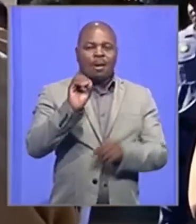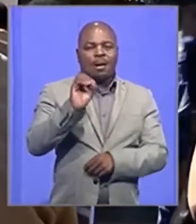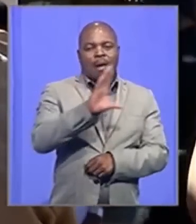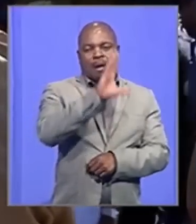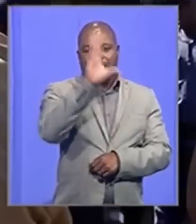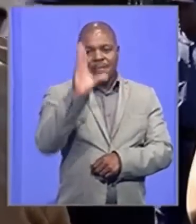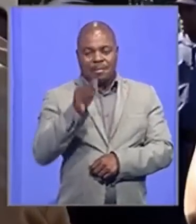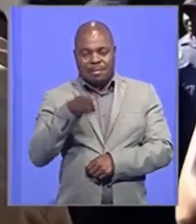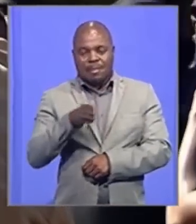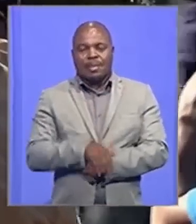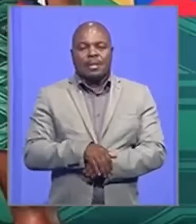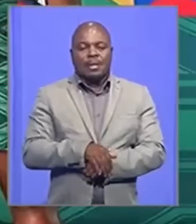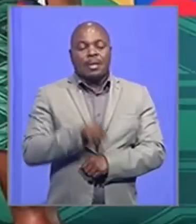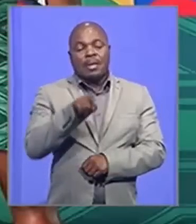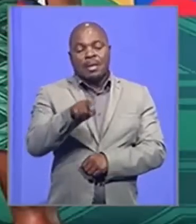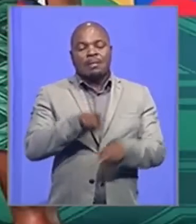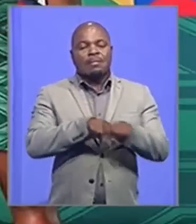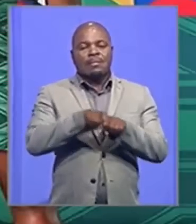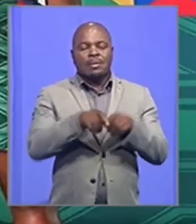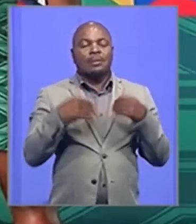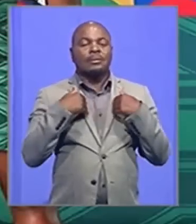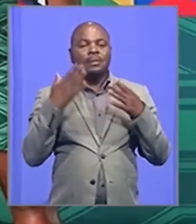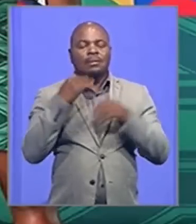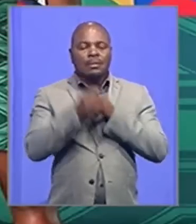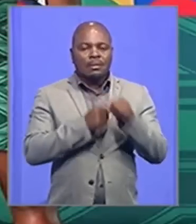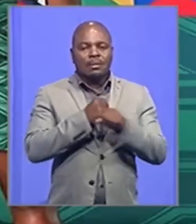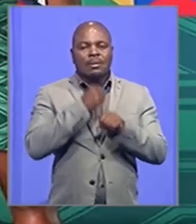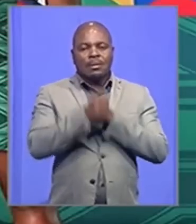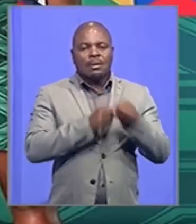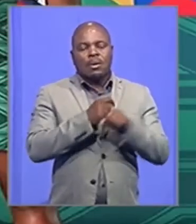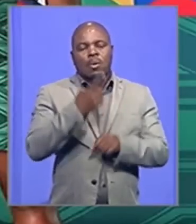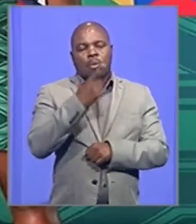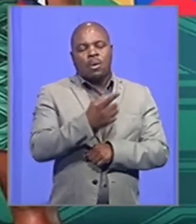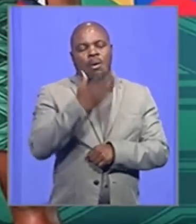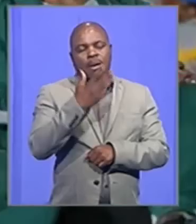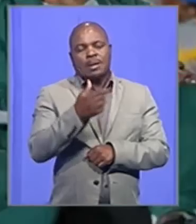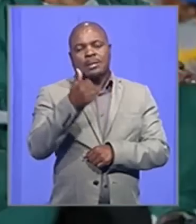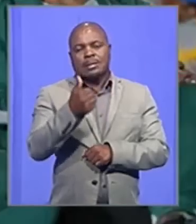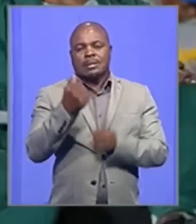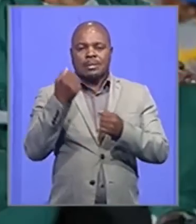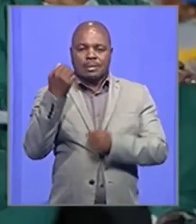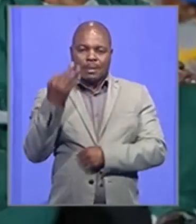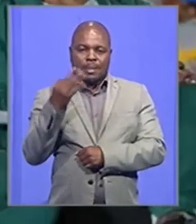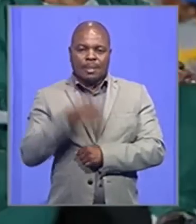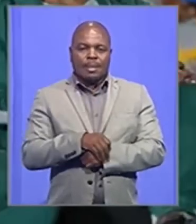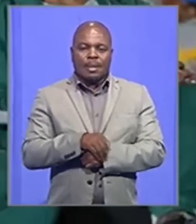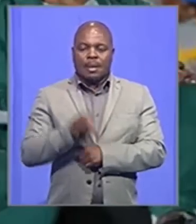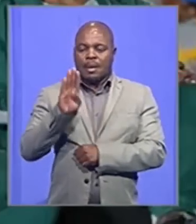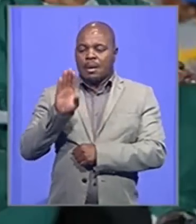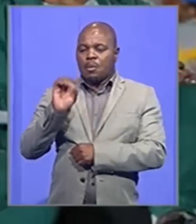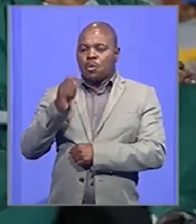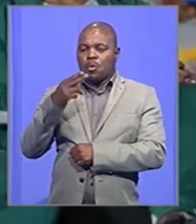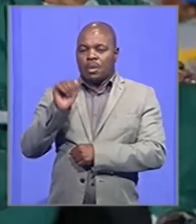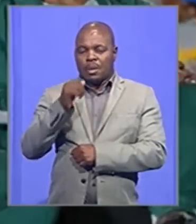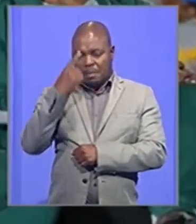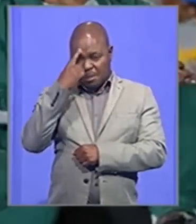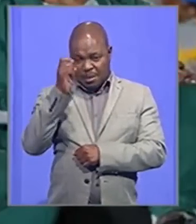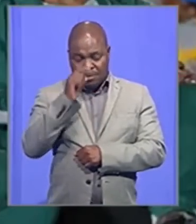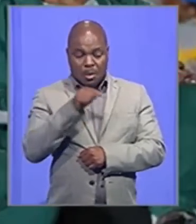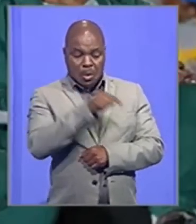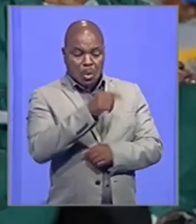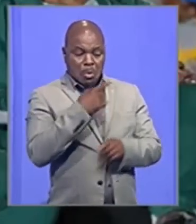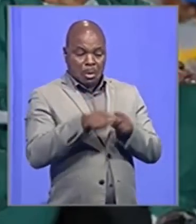ya Afrika fa e sa le tshimologo ya tournamente ya ngwaga le ngwaga ka 1963. Botha o dumela fa go tshamekela mo nageng go